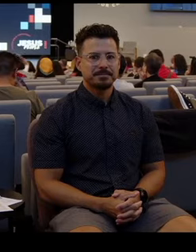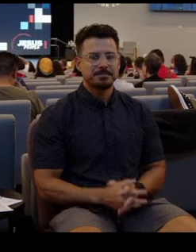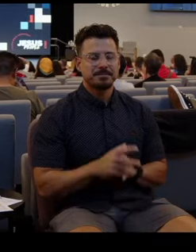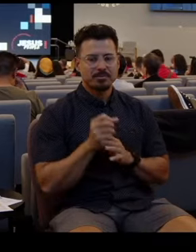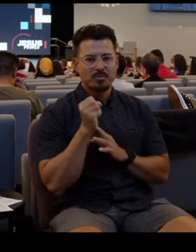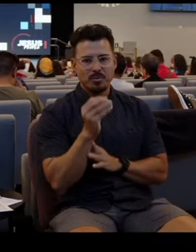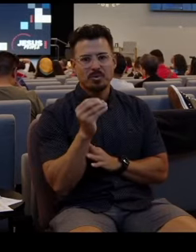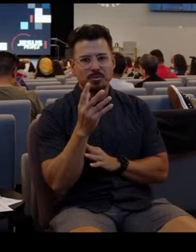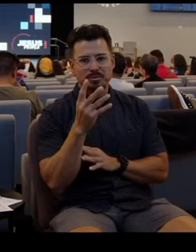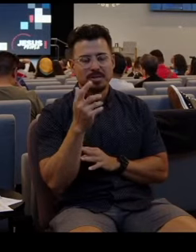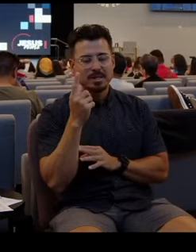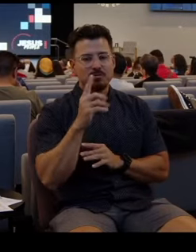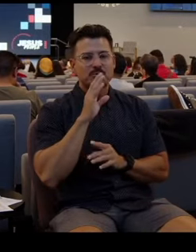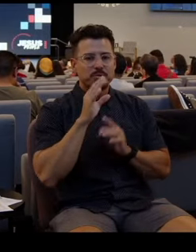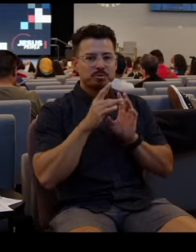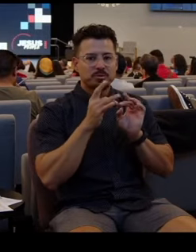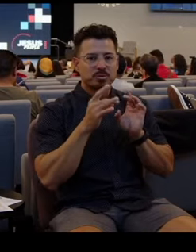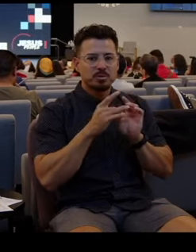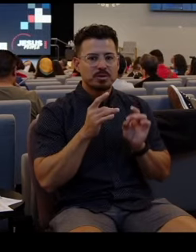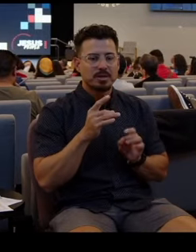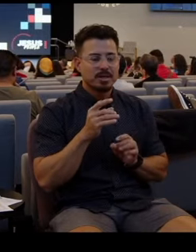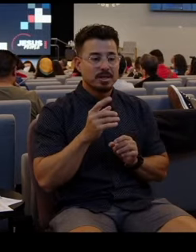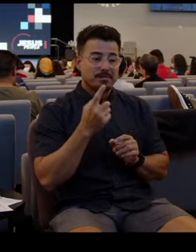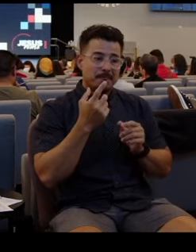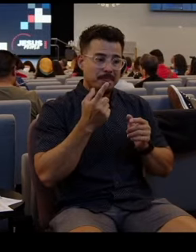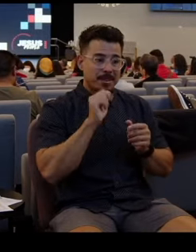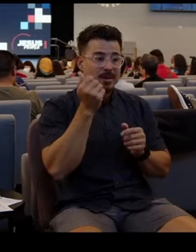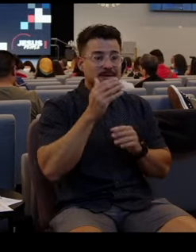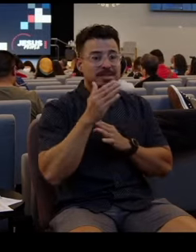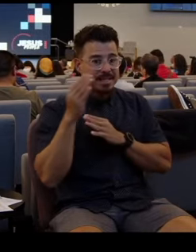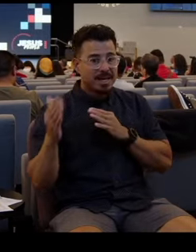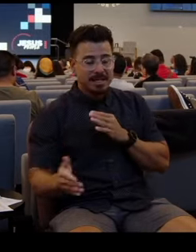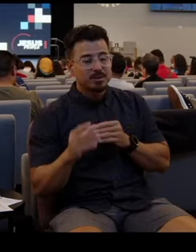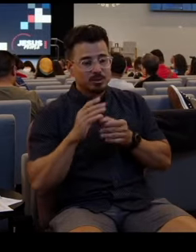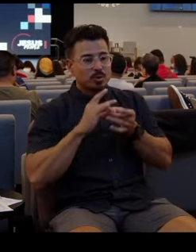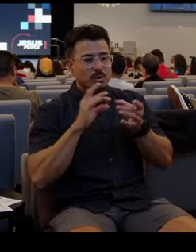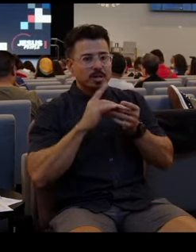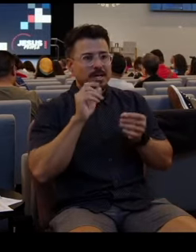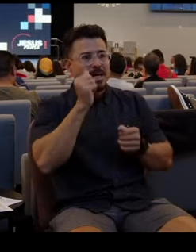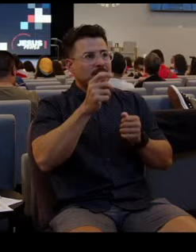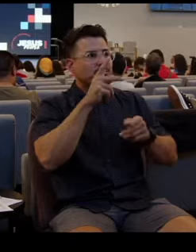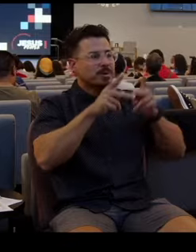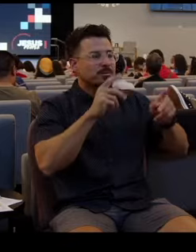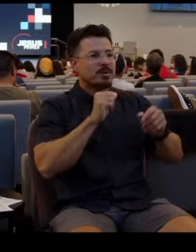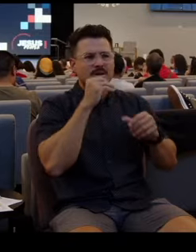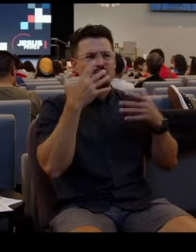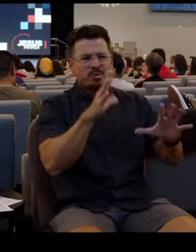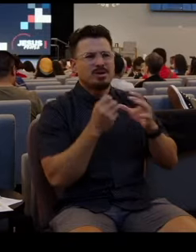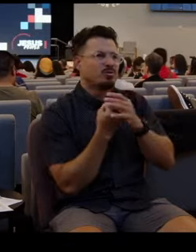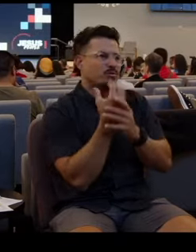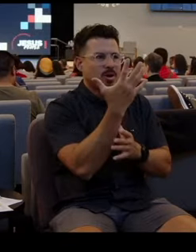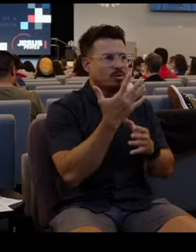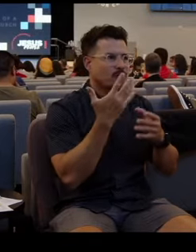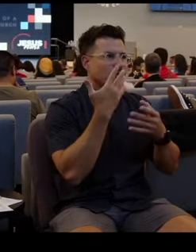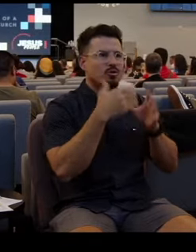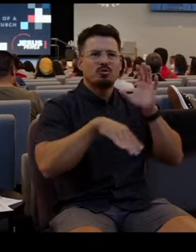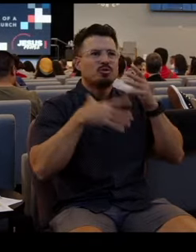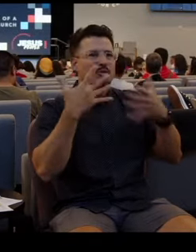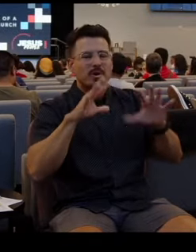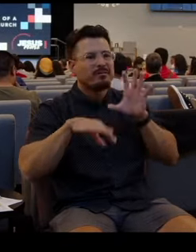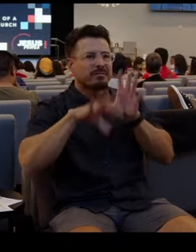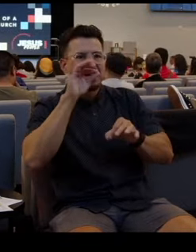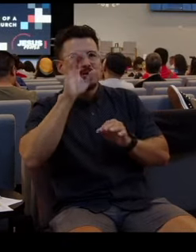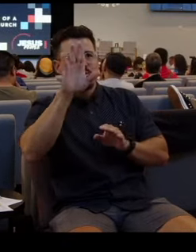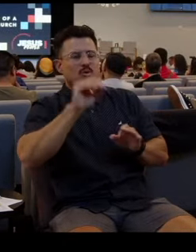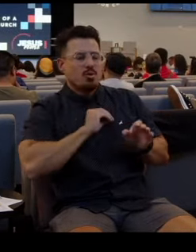So the other side to this story is a lot of people don't want to grow up, and there's a lot of churches. They don't want your, they don't want to discover their identity in God. They like